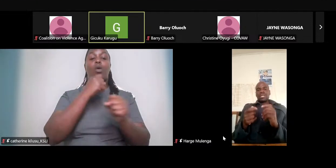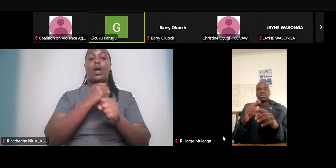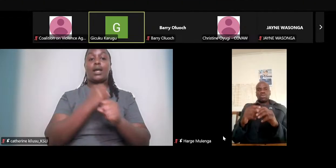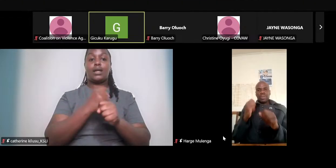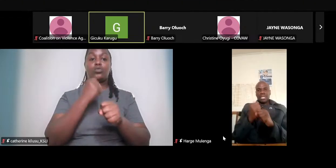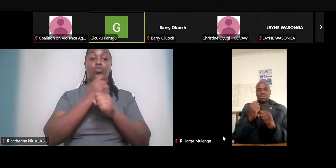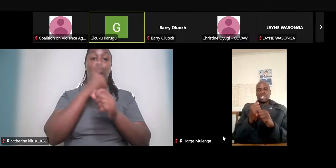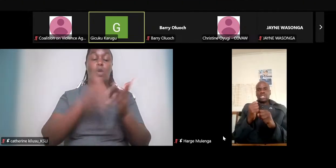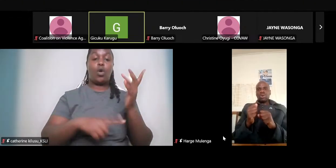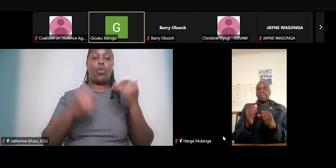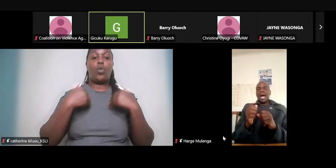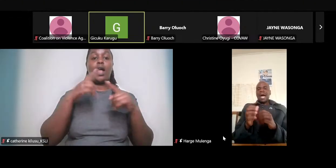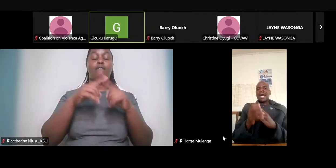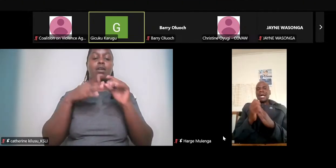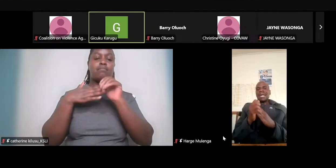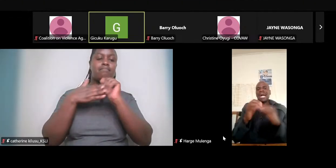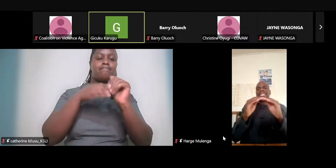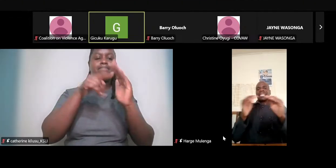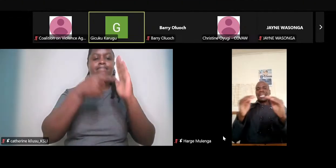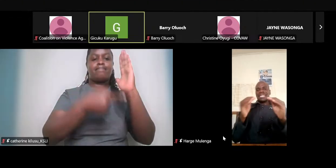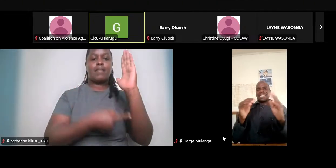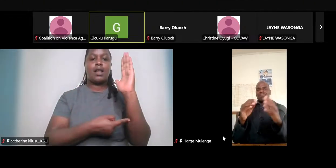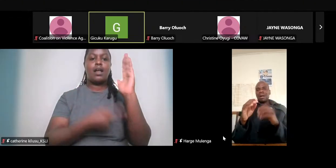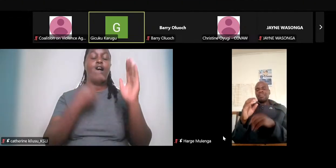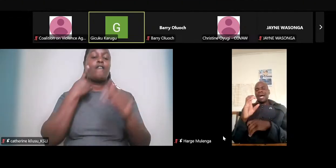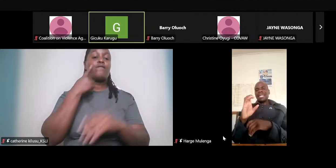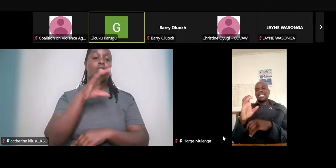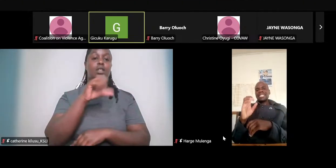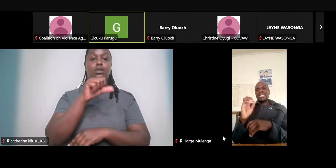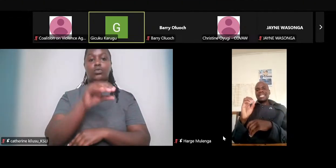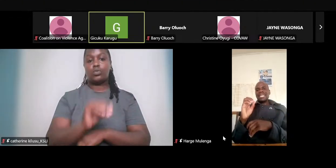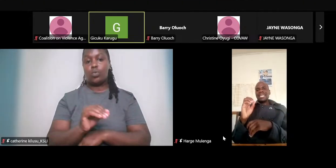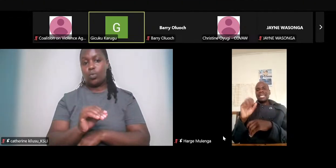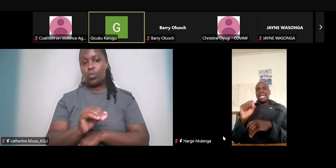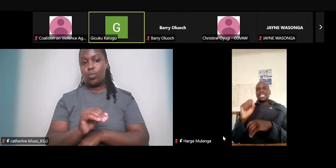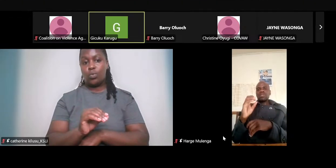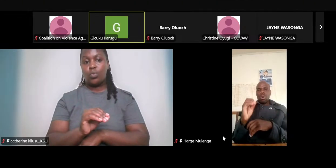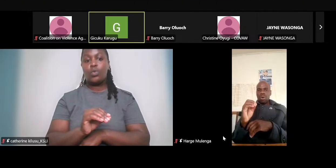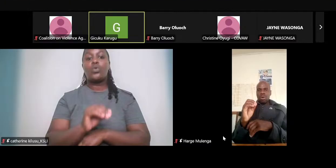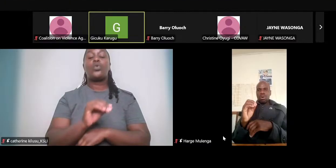guidelines for civil society organizations and women's rights organizations to